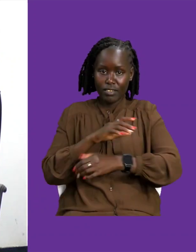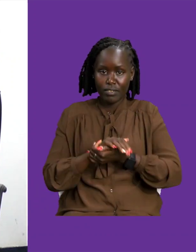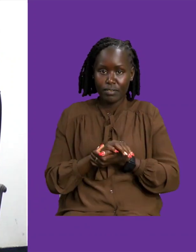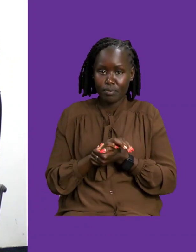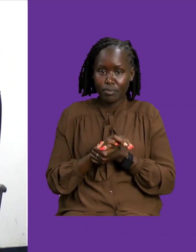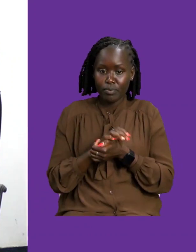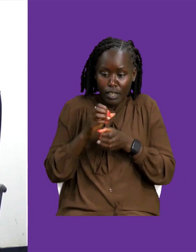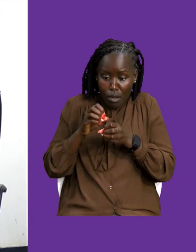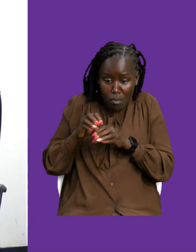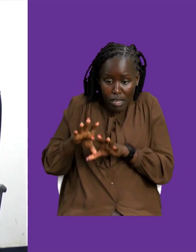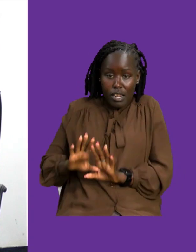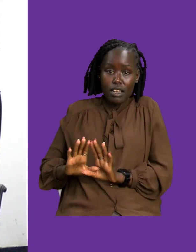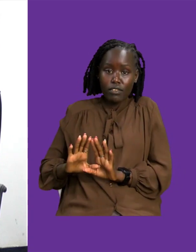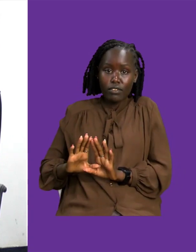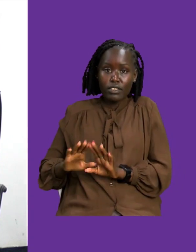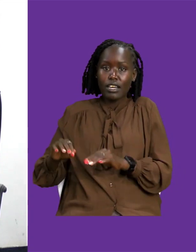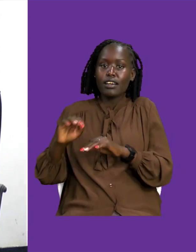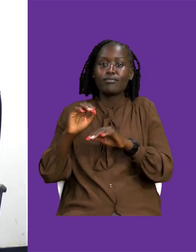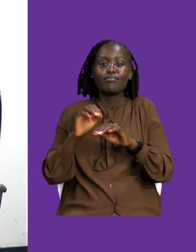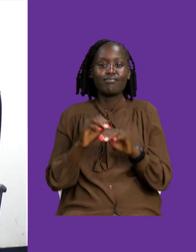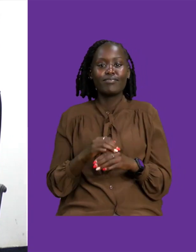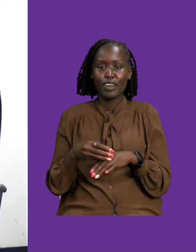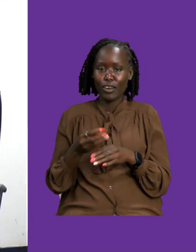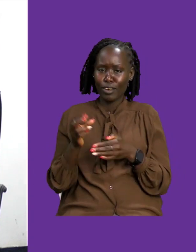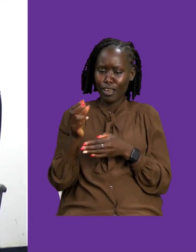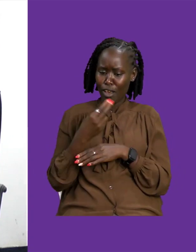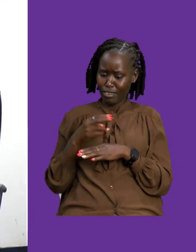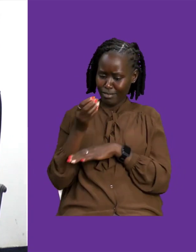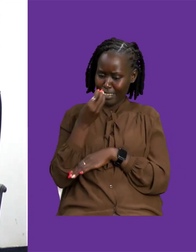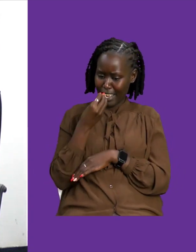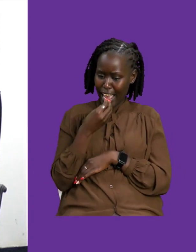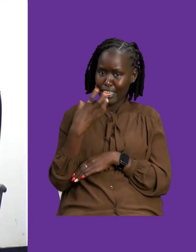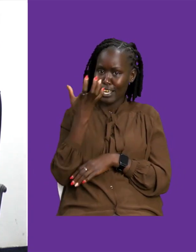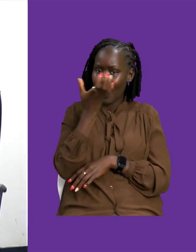I'll be left surviving on Uji alone, because I used to carry flour from home.